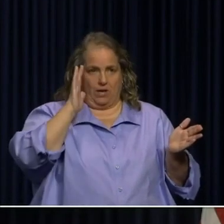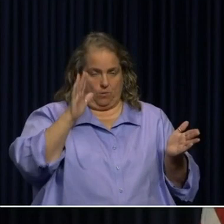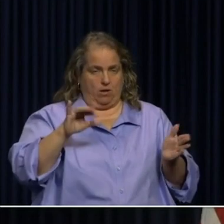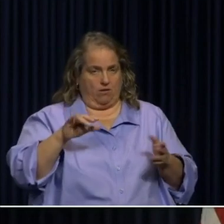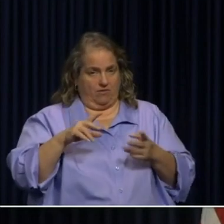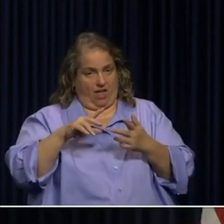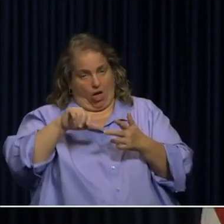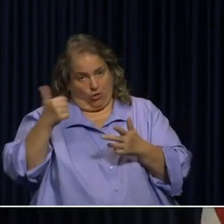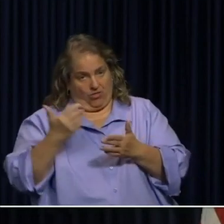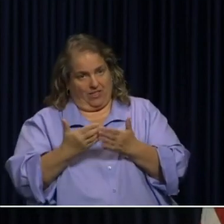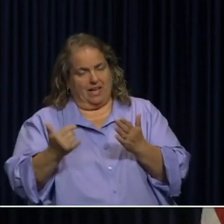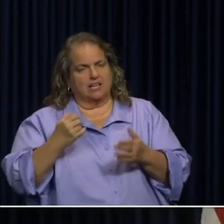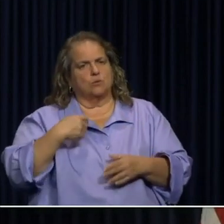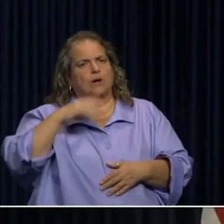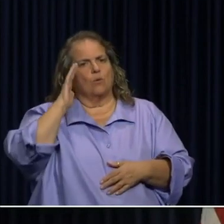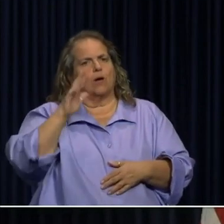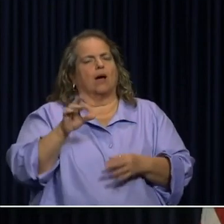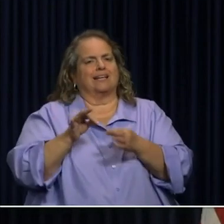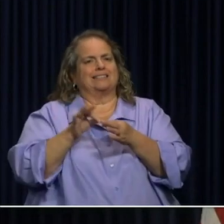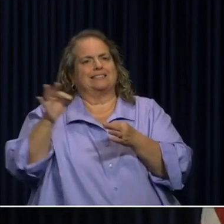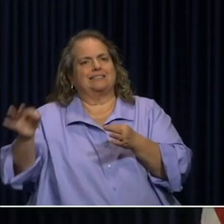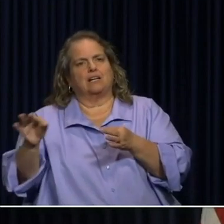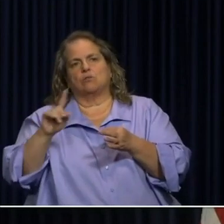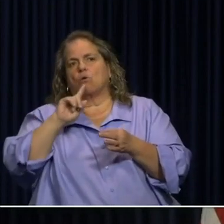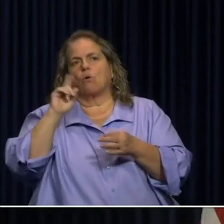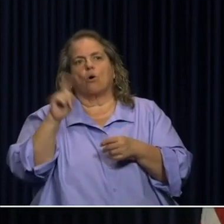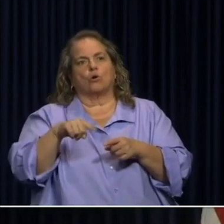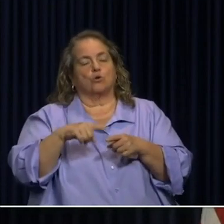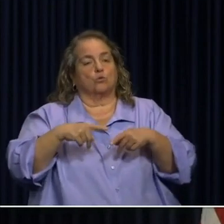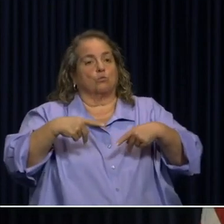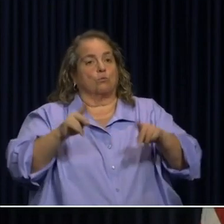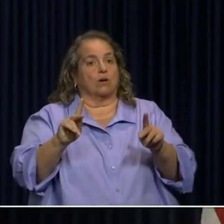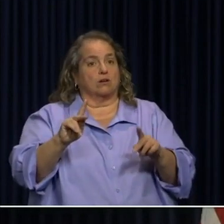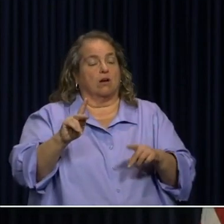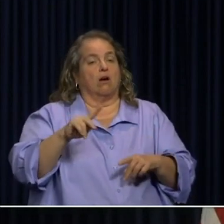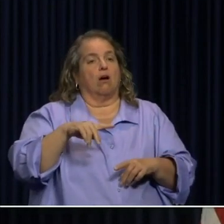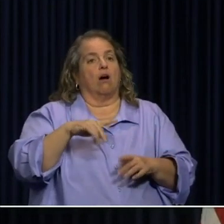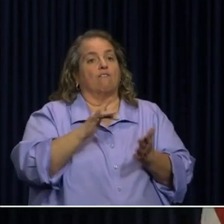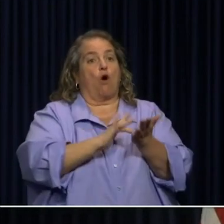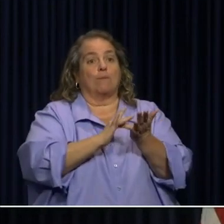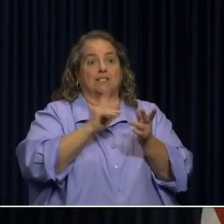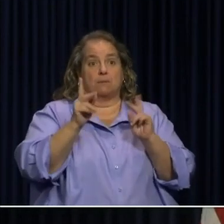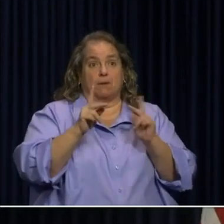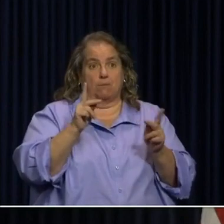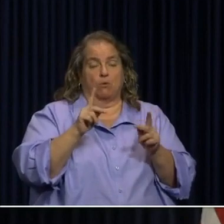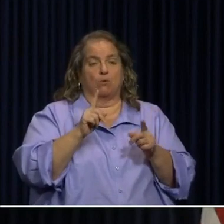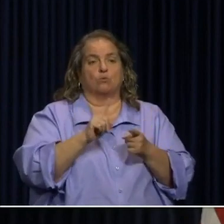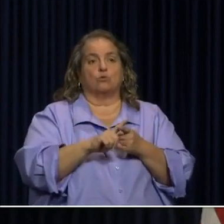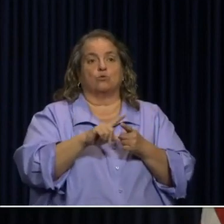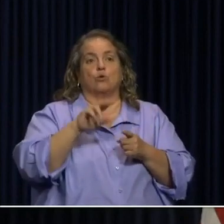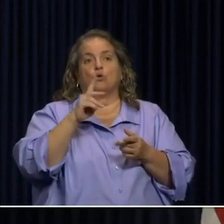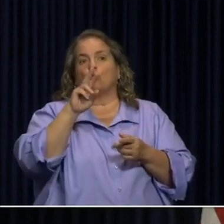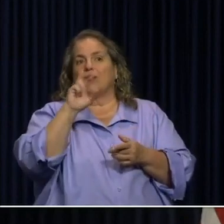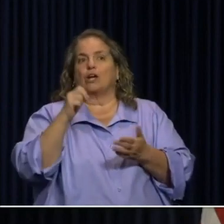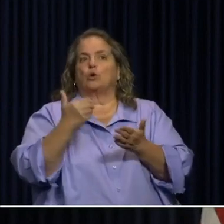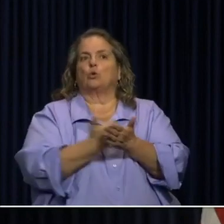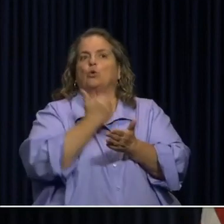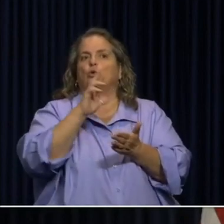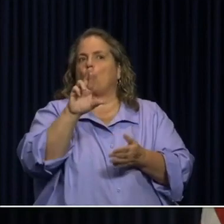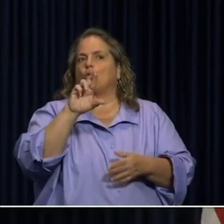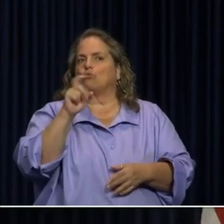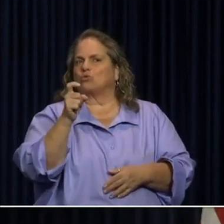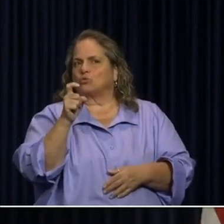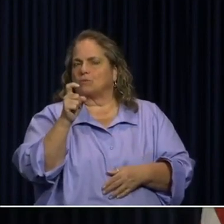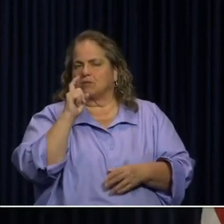order that allows pharmacists to employ telehealth and renew your prescription. Thank you. Thank